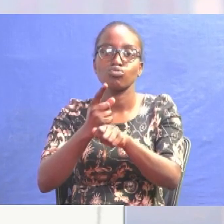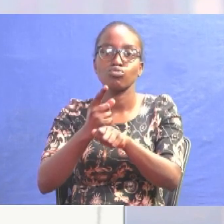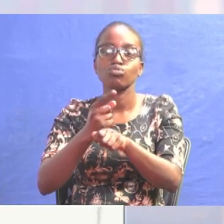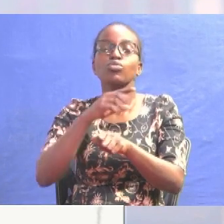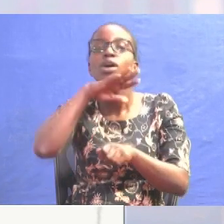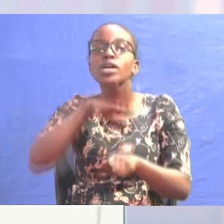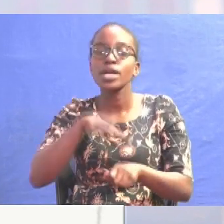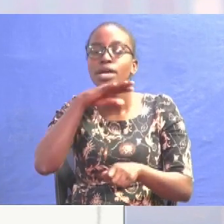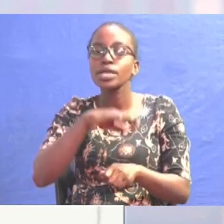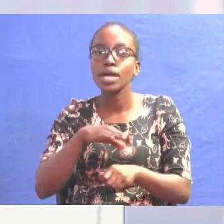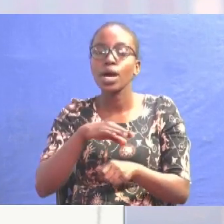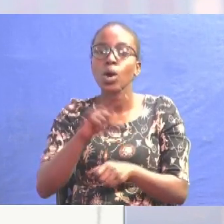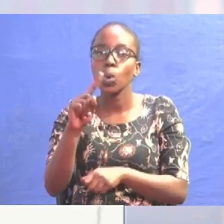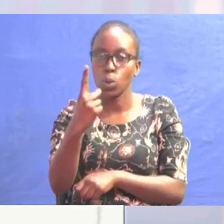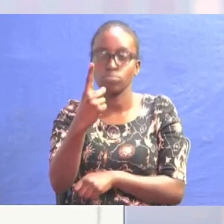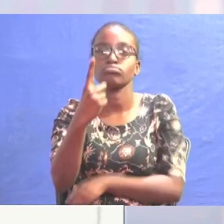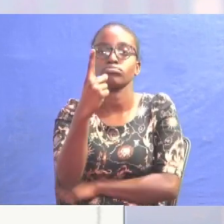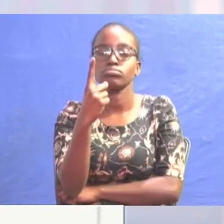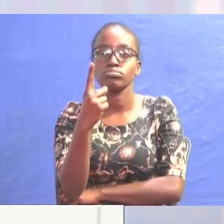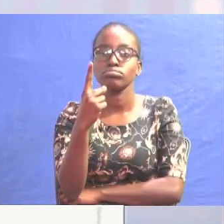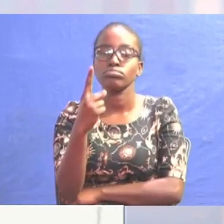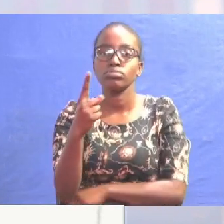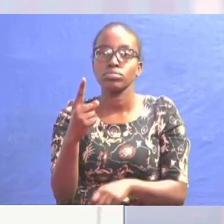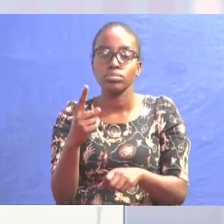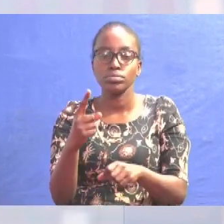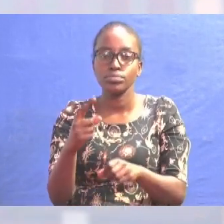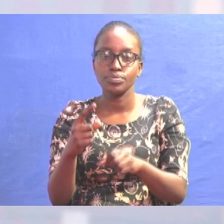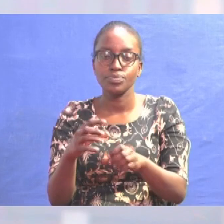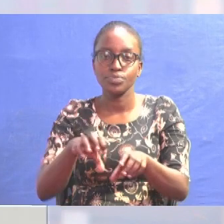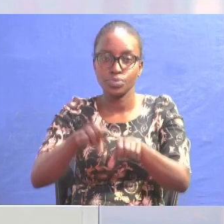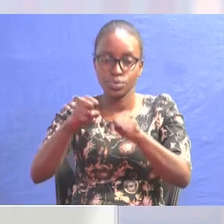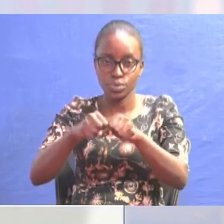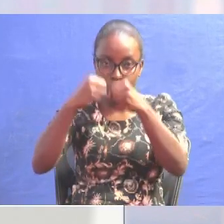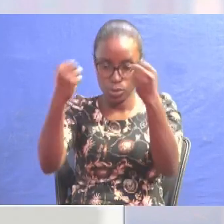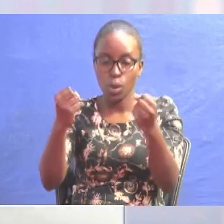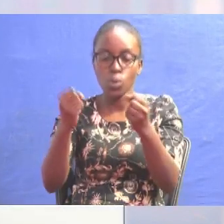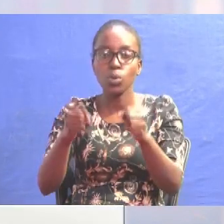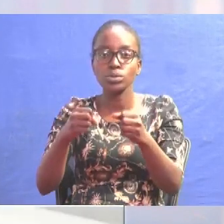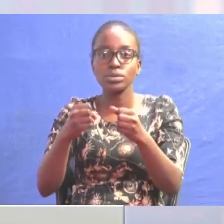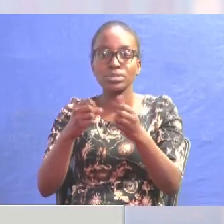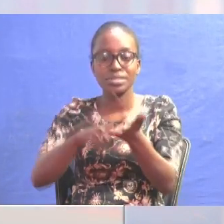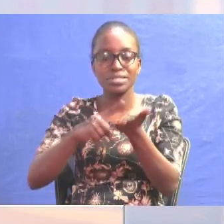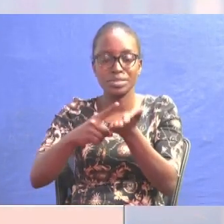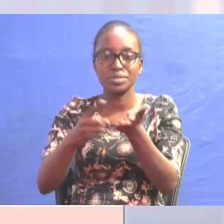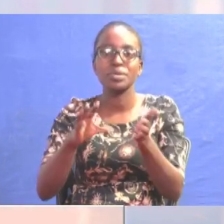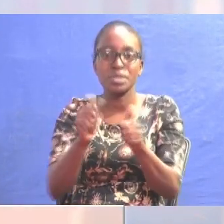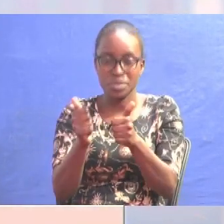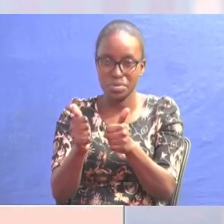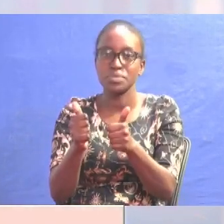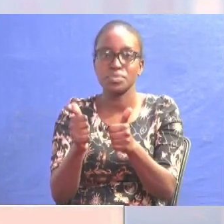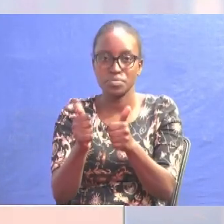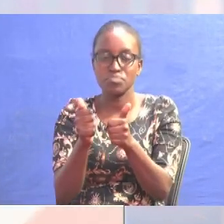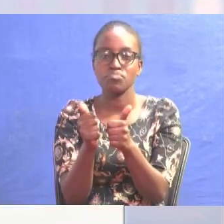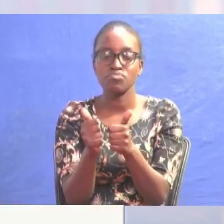Raila Amolo Odinga. And of course, to help us unpack this discussion, it's a heavy topic. And of course, my guest